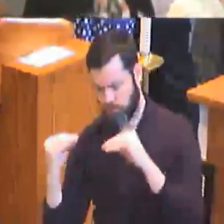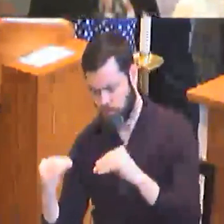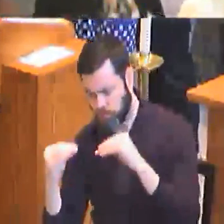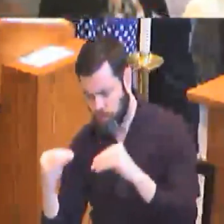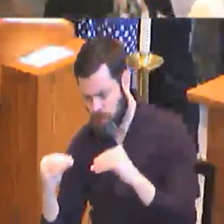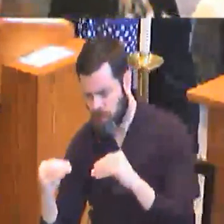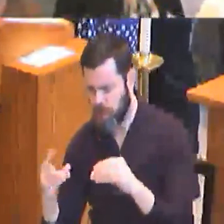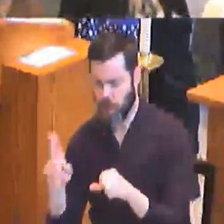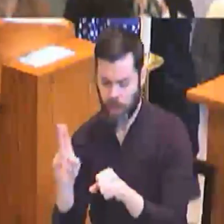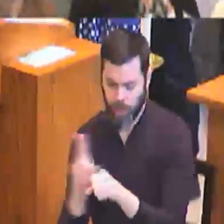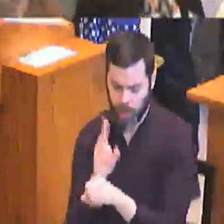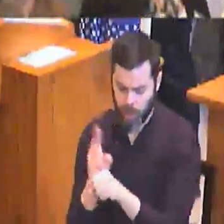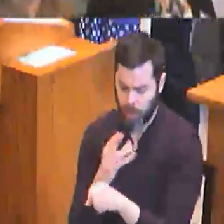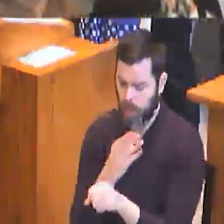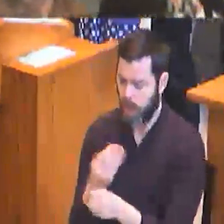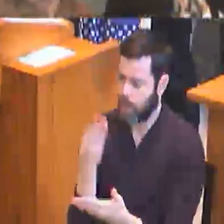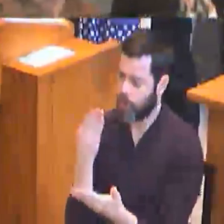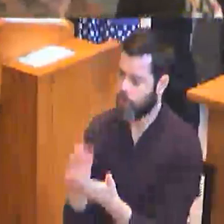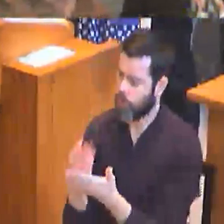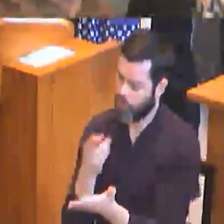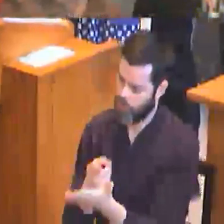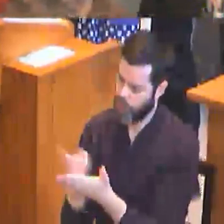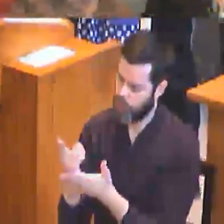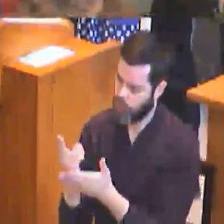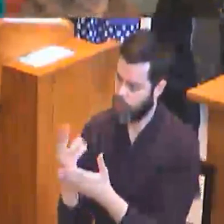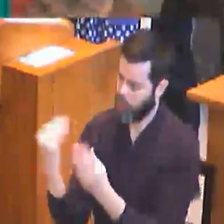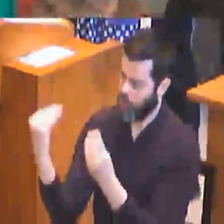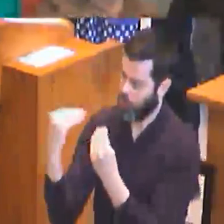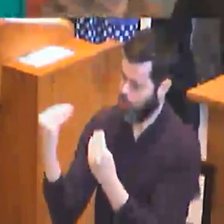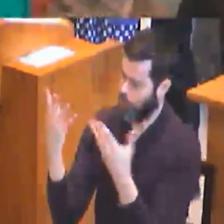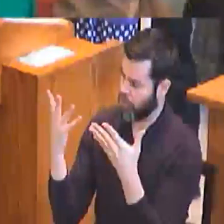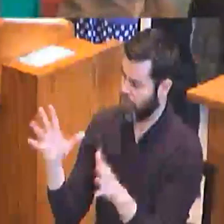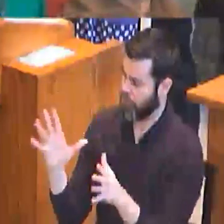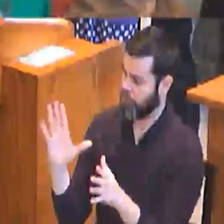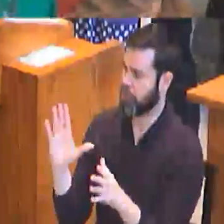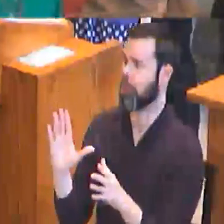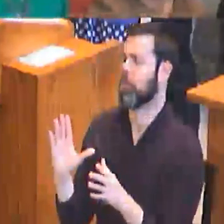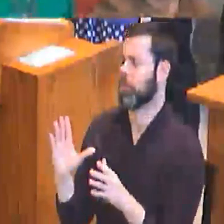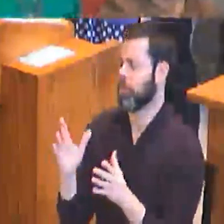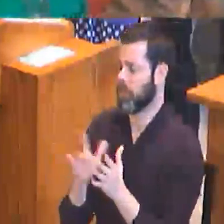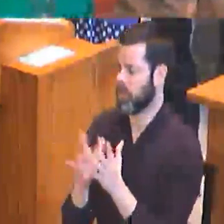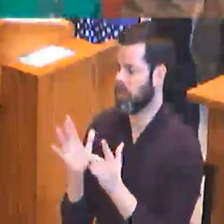eternal truth taught by our master teacher.